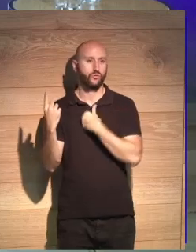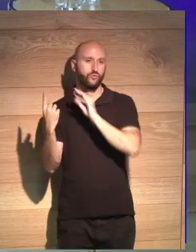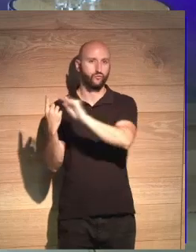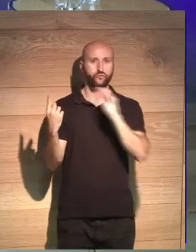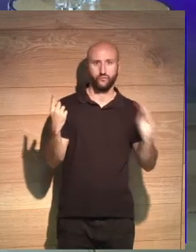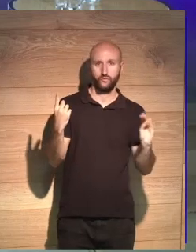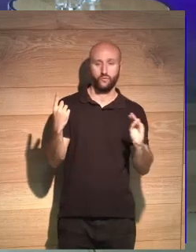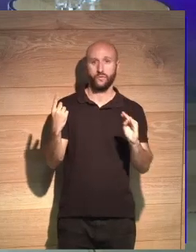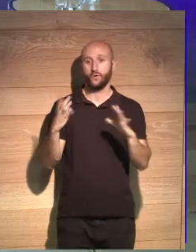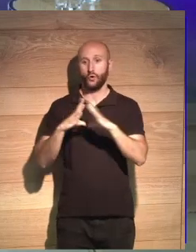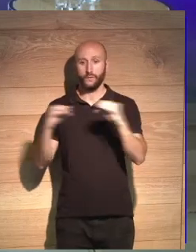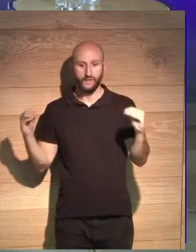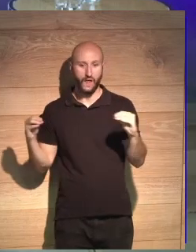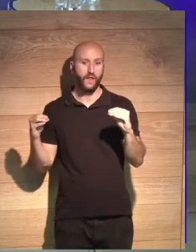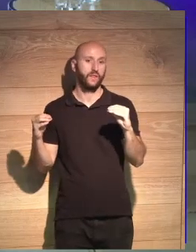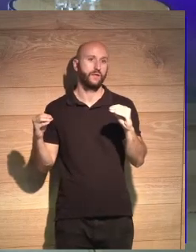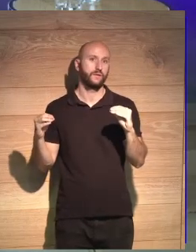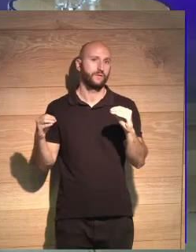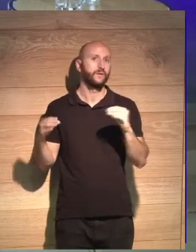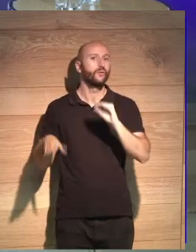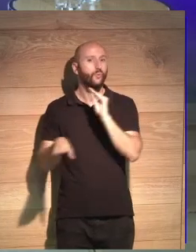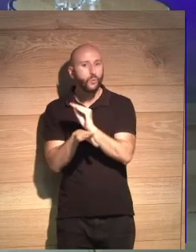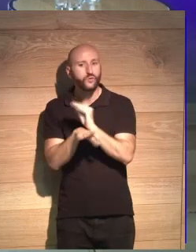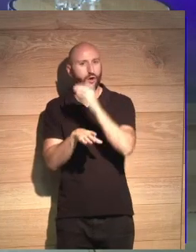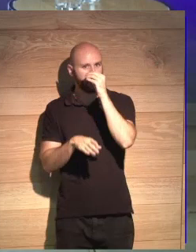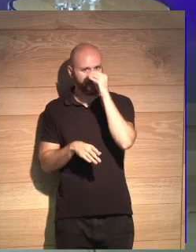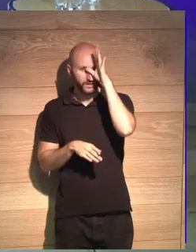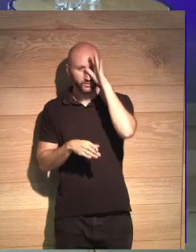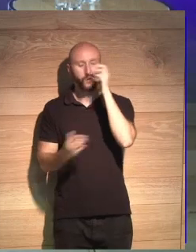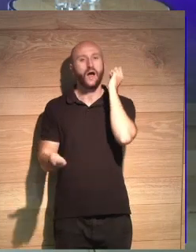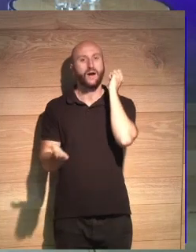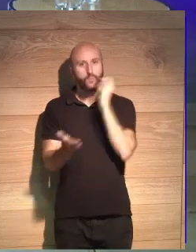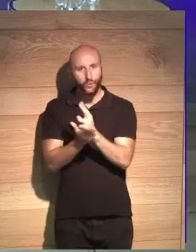together. Each has a different role. The academia,